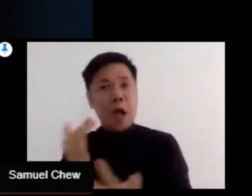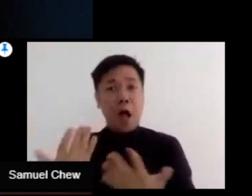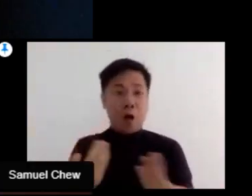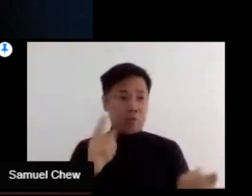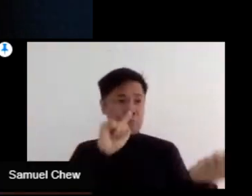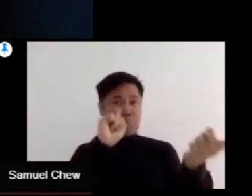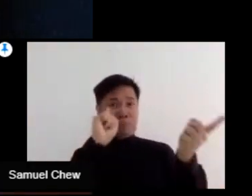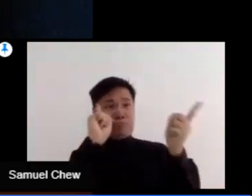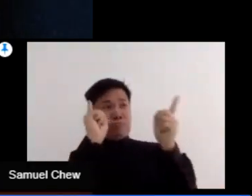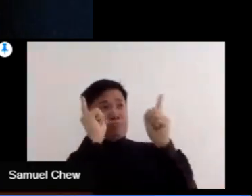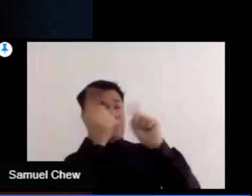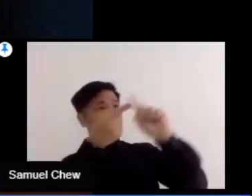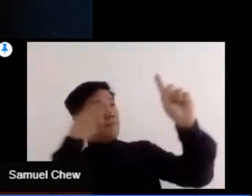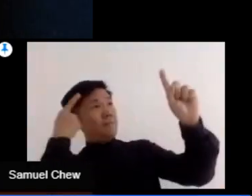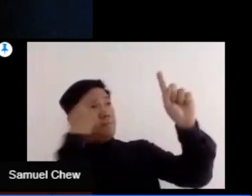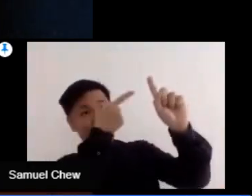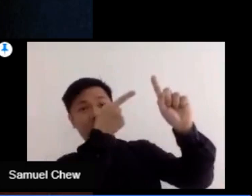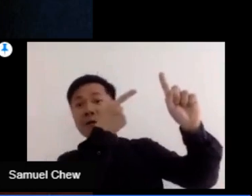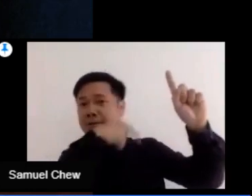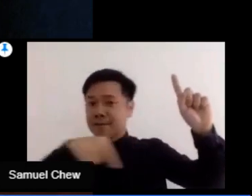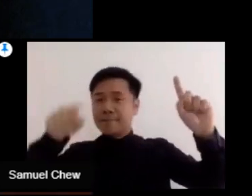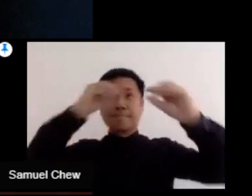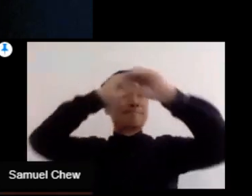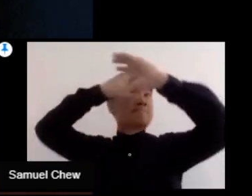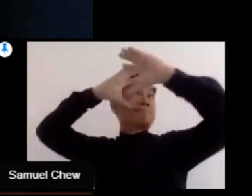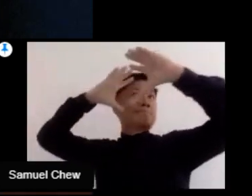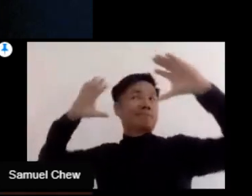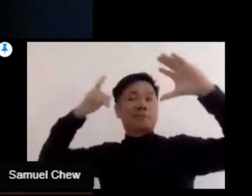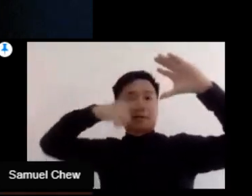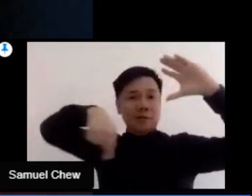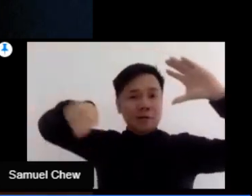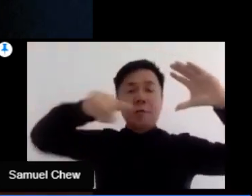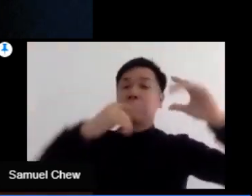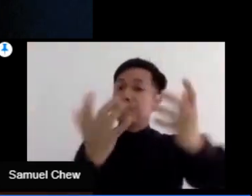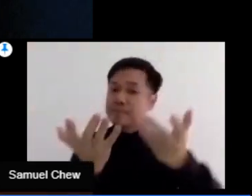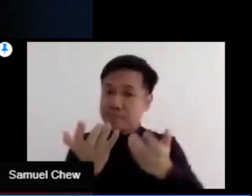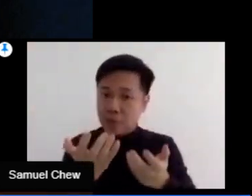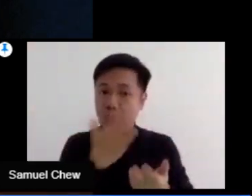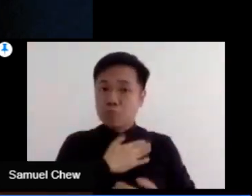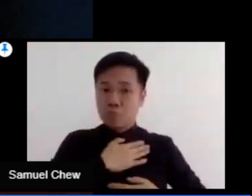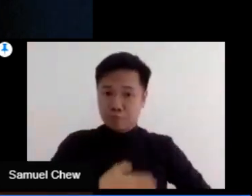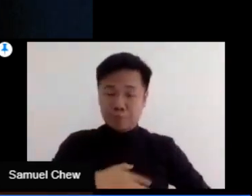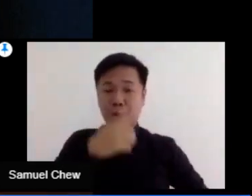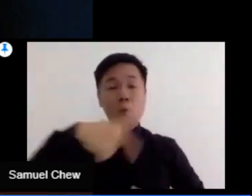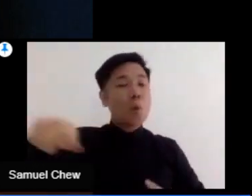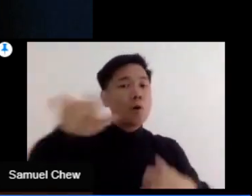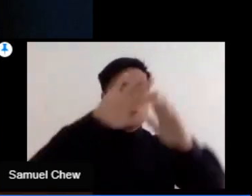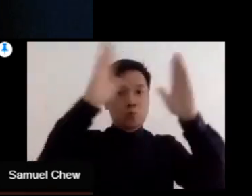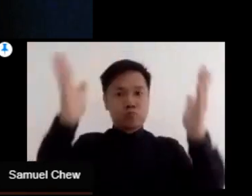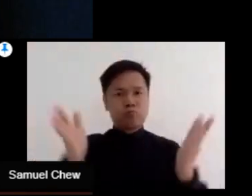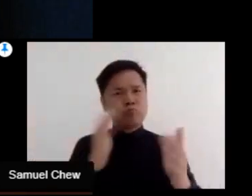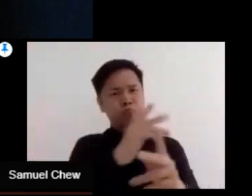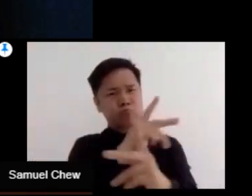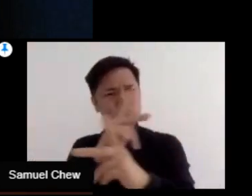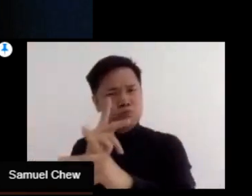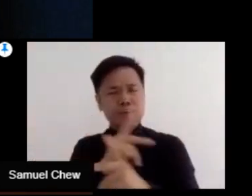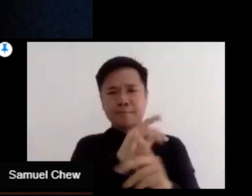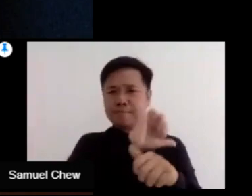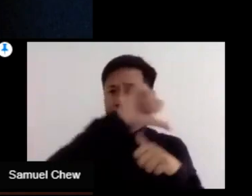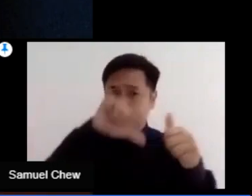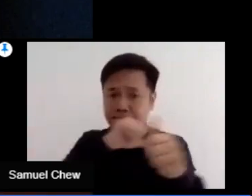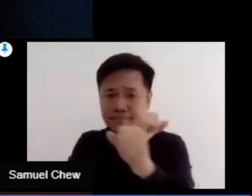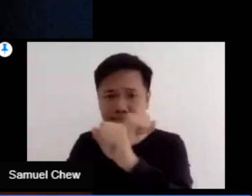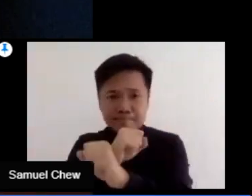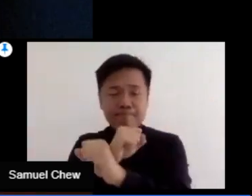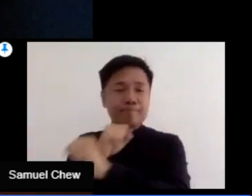future we want. A future where the state protects all its people and invests in their well-being, where population dynamics, sexual and